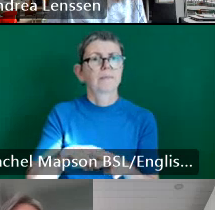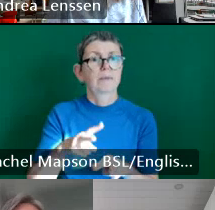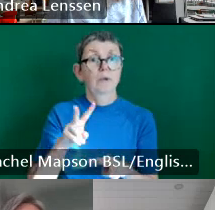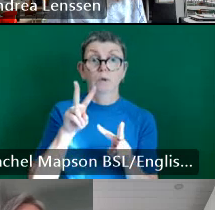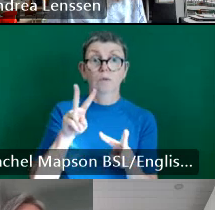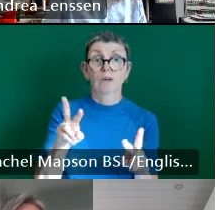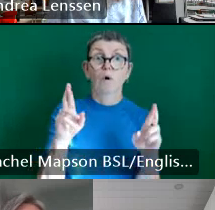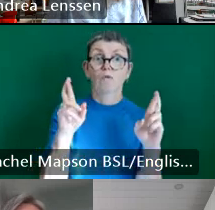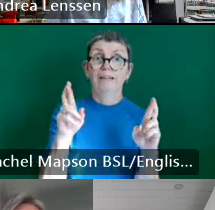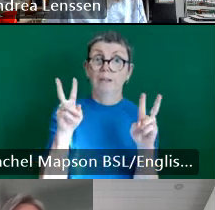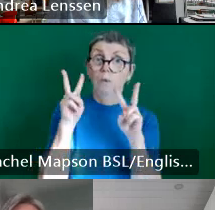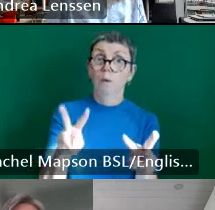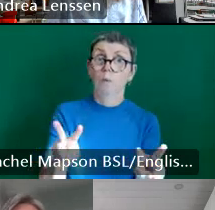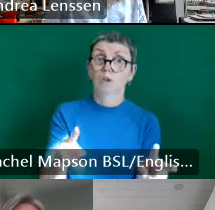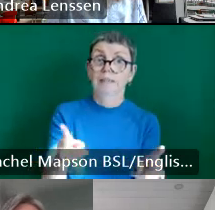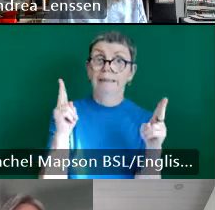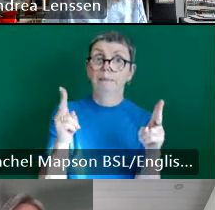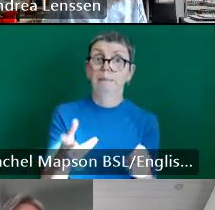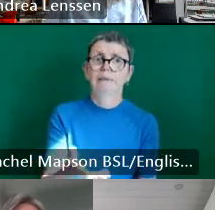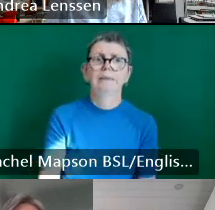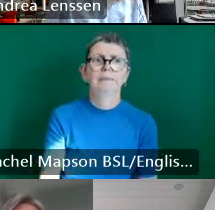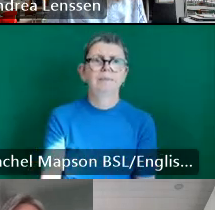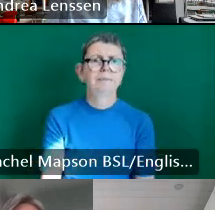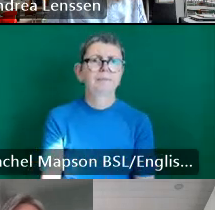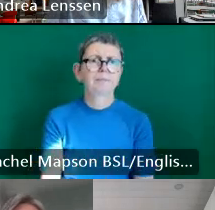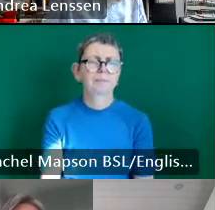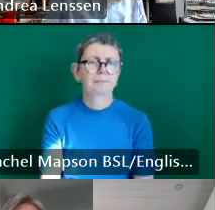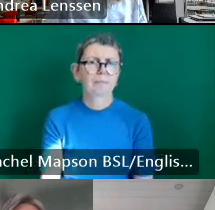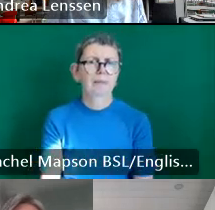works. Let's try it out. Let's see.